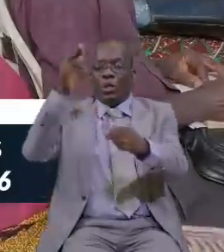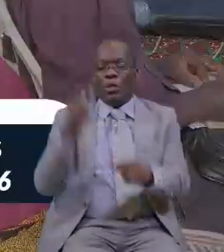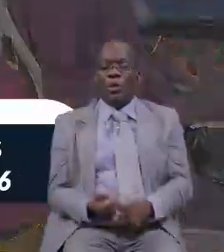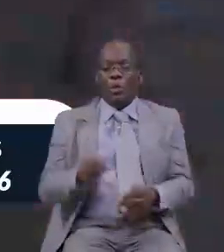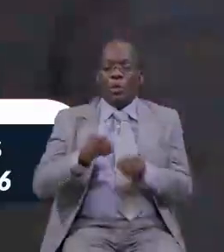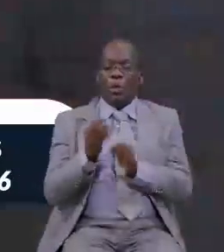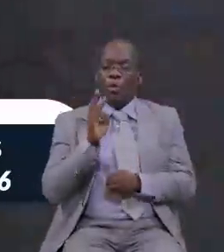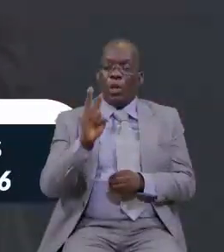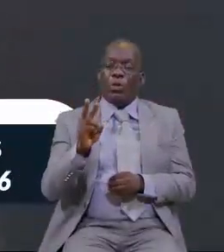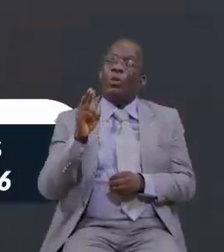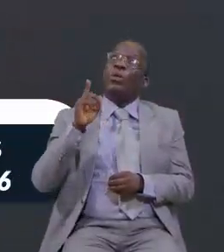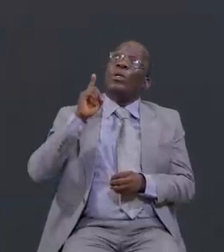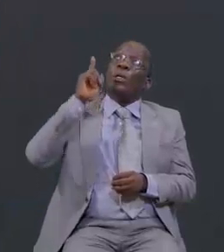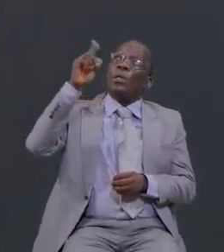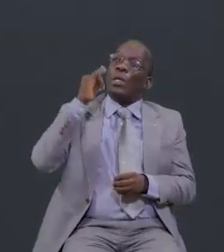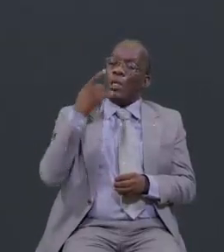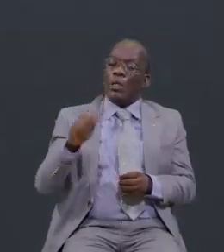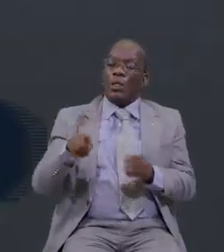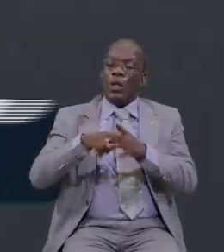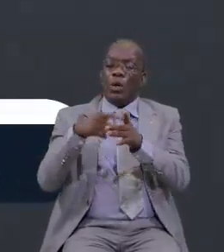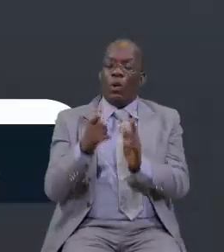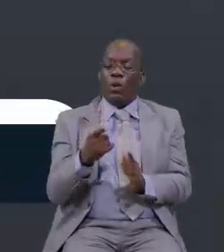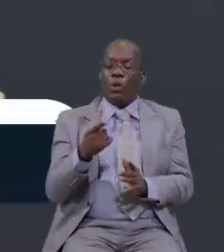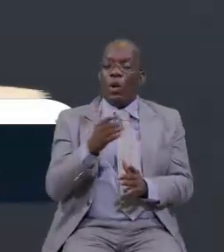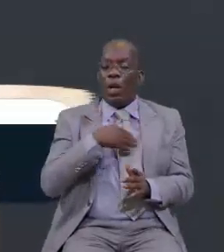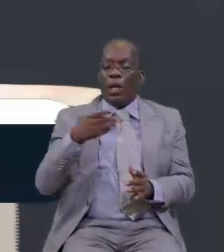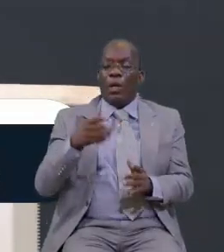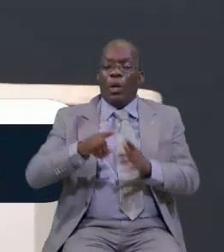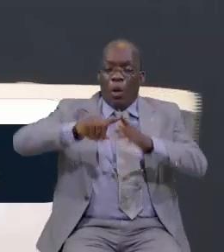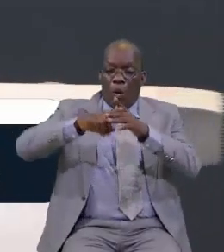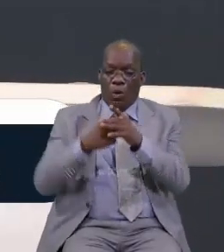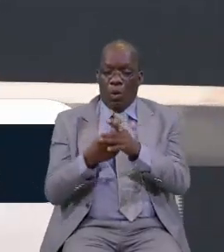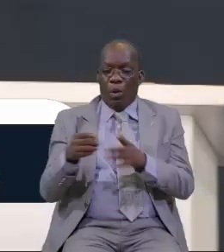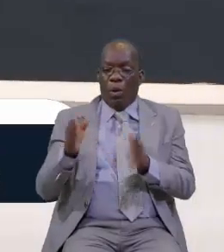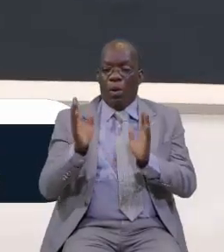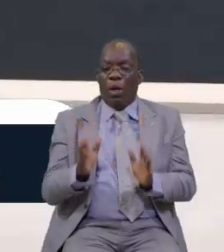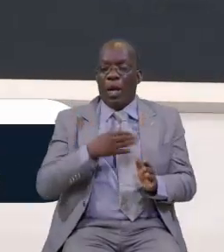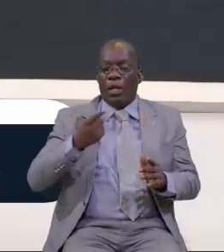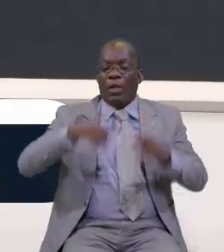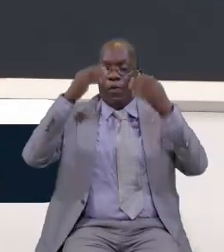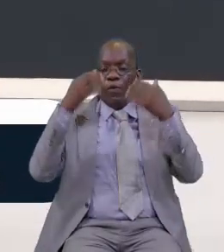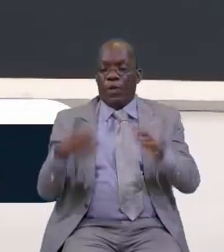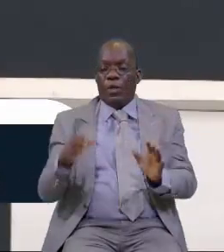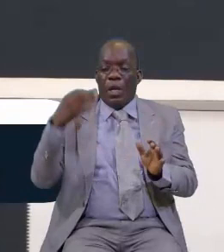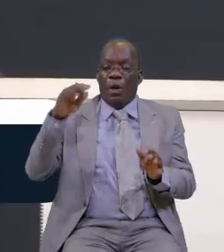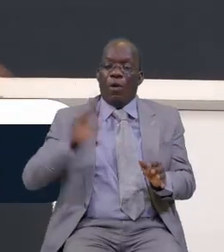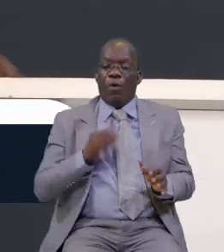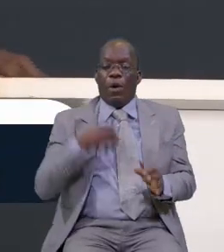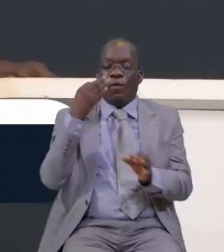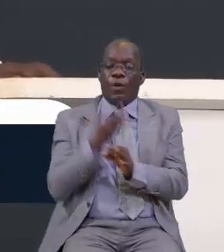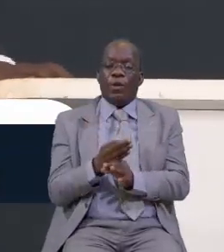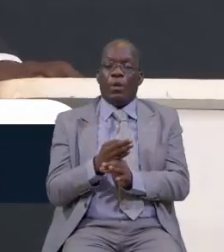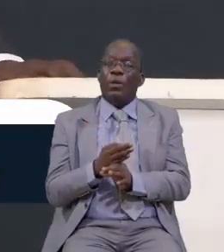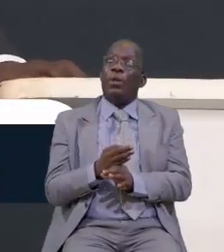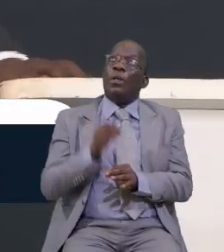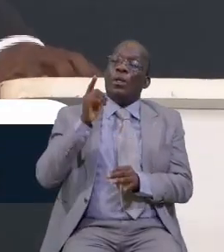author and the finisher of our faith. The author and the finisher of our faith. It tells us